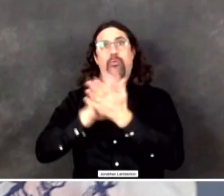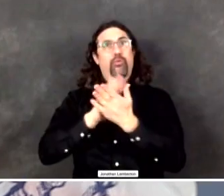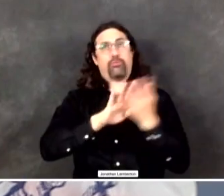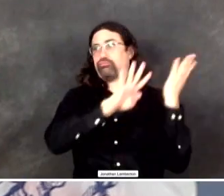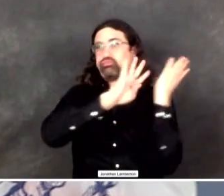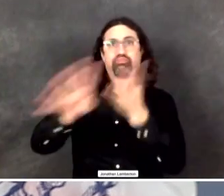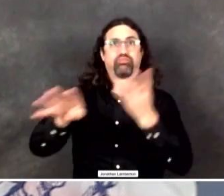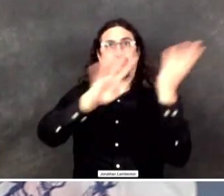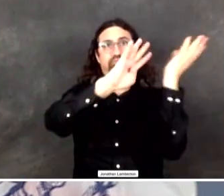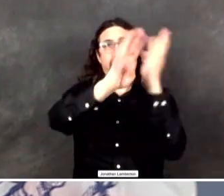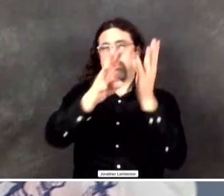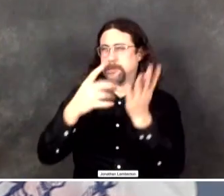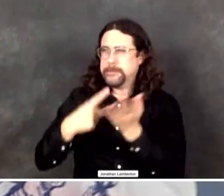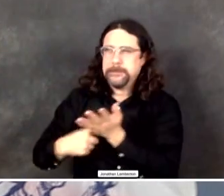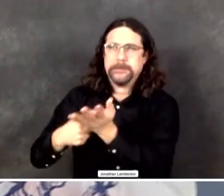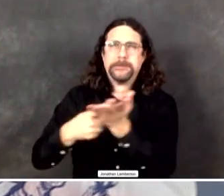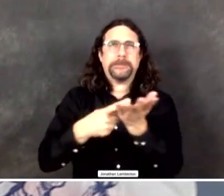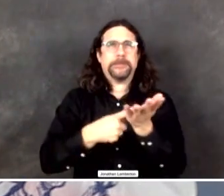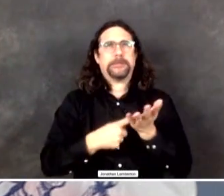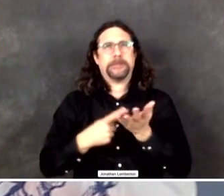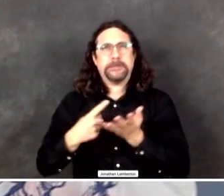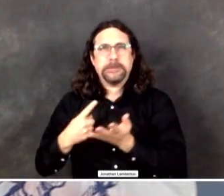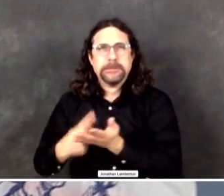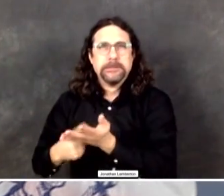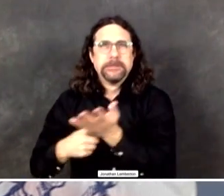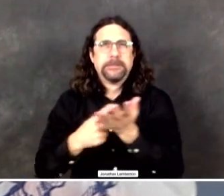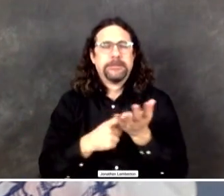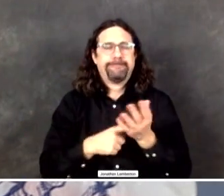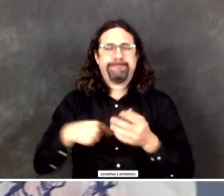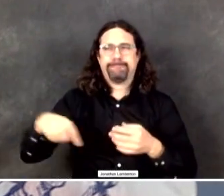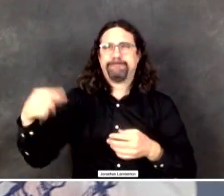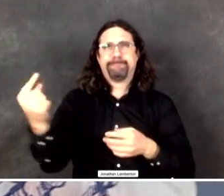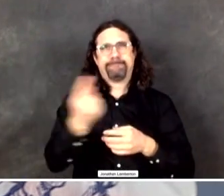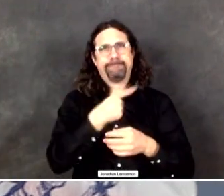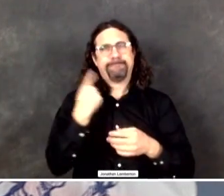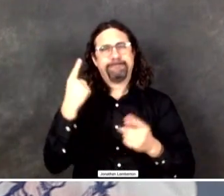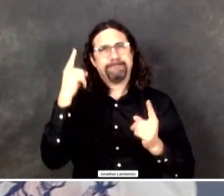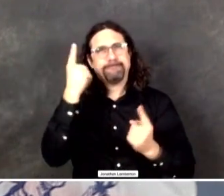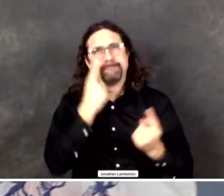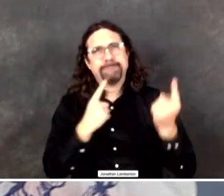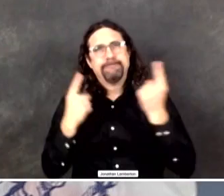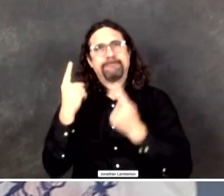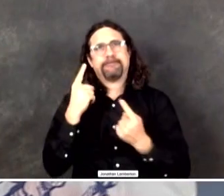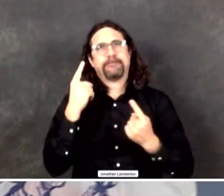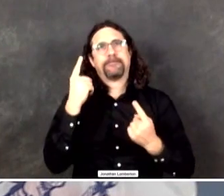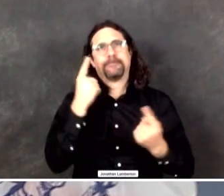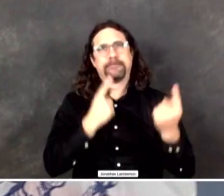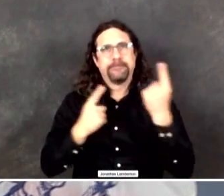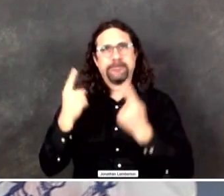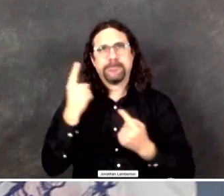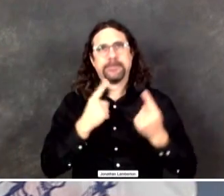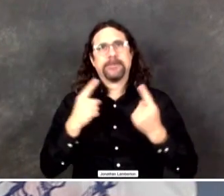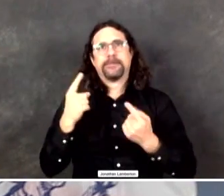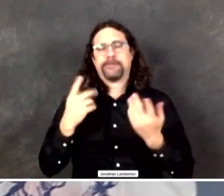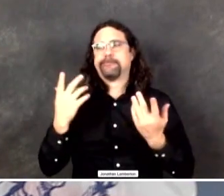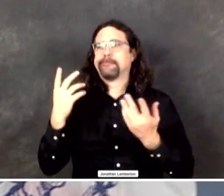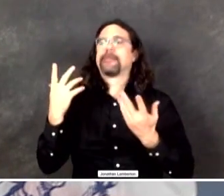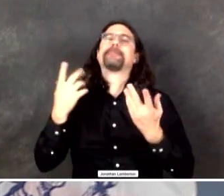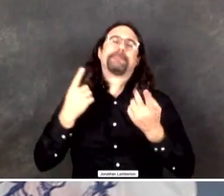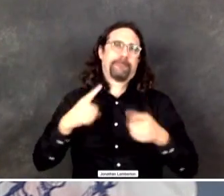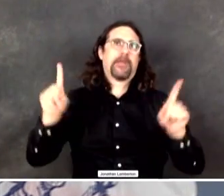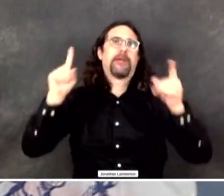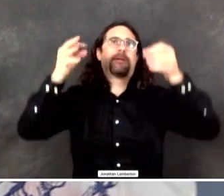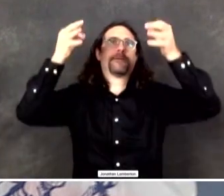And after very careful consideration, I announced today that the New York City Public Schools will remain